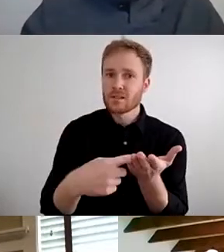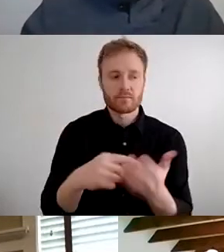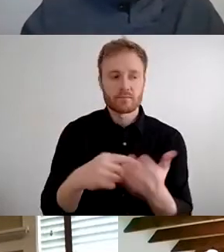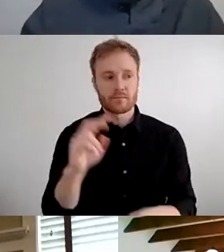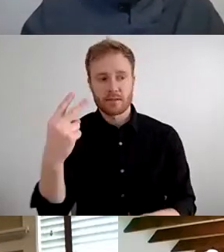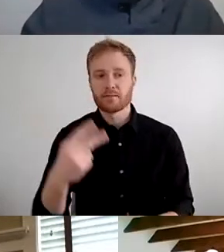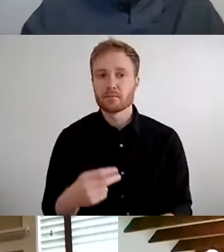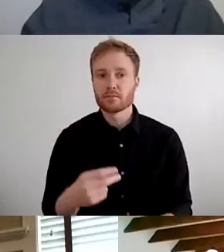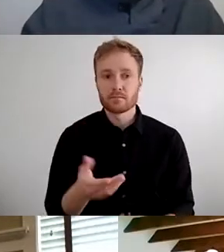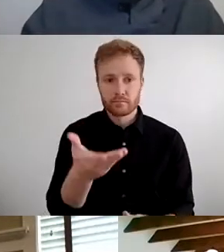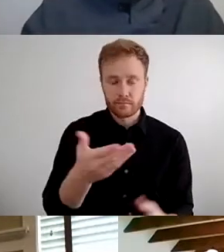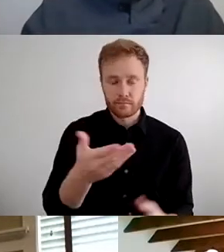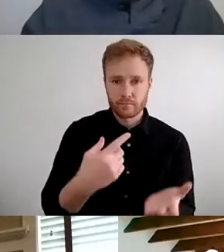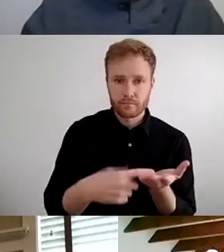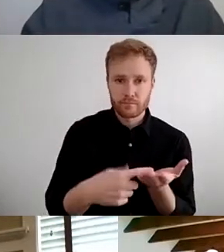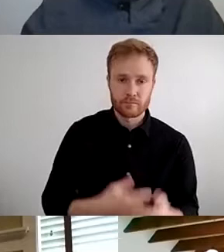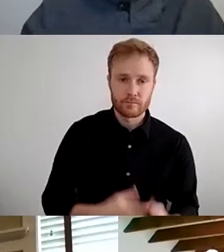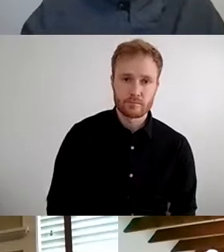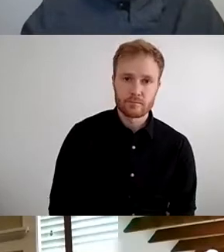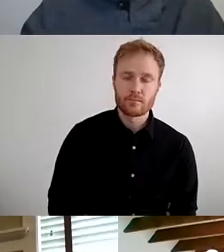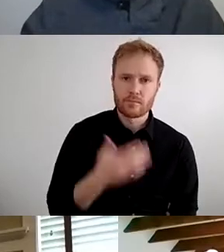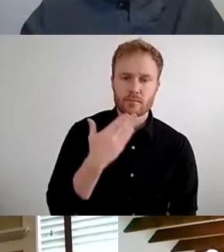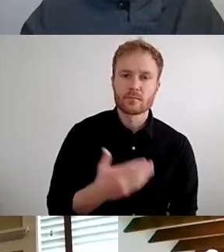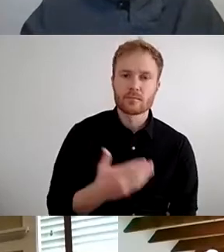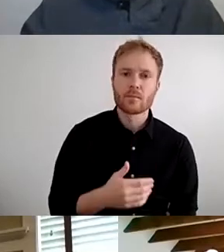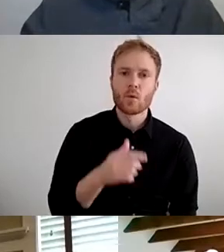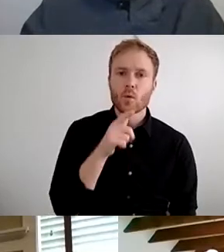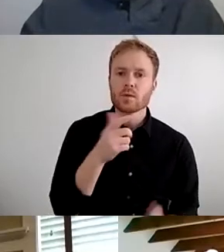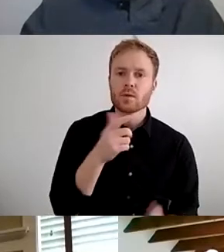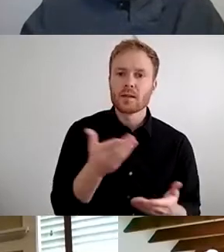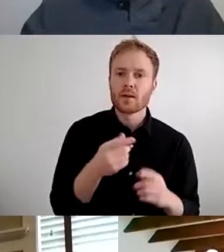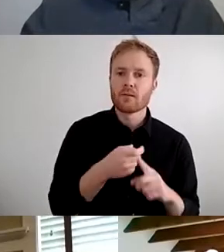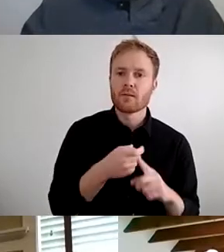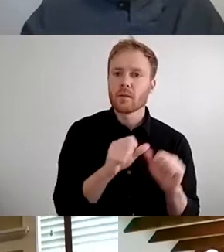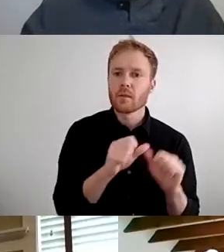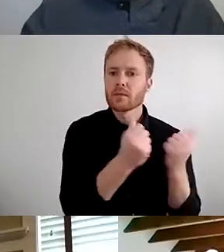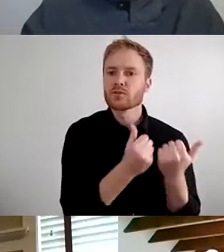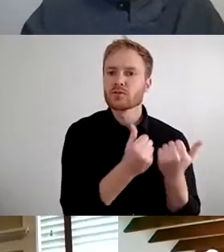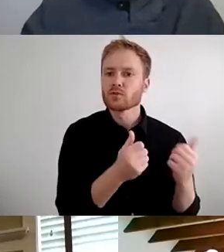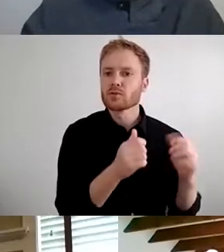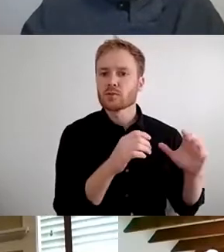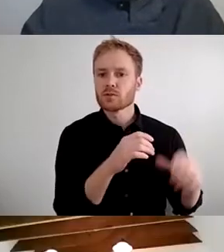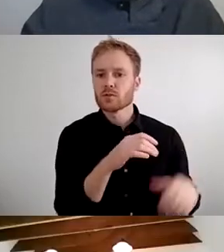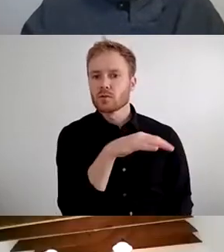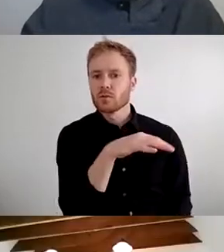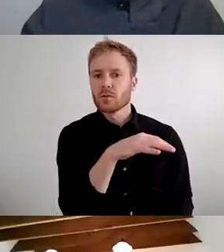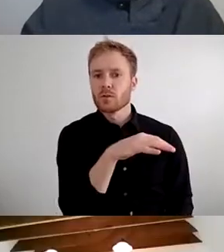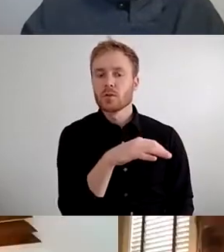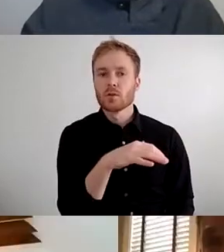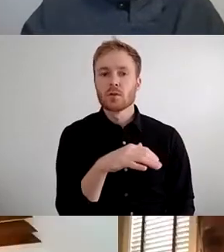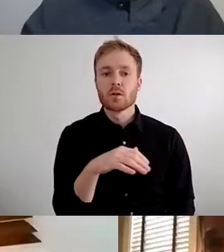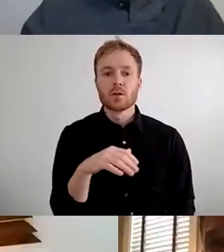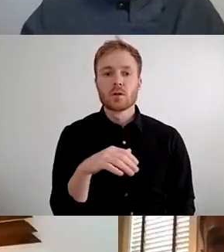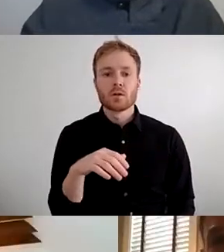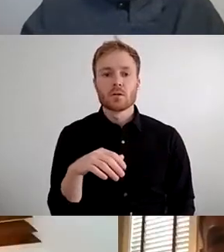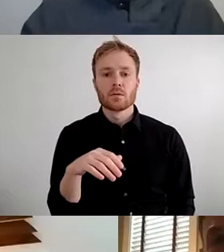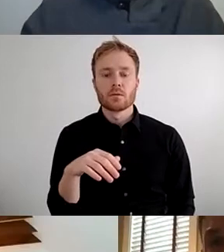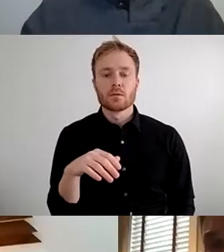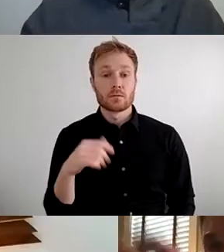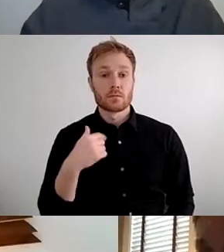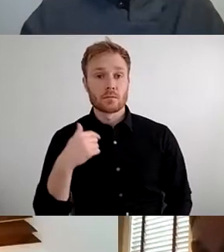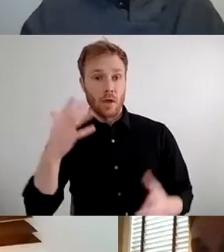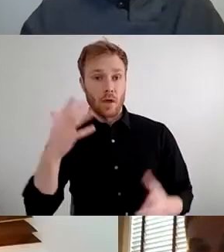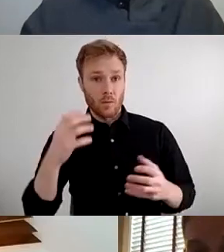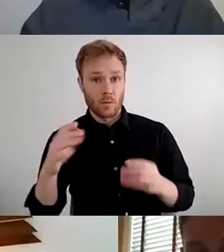Discussion, Councilman Cross. Yeah, thank you. Who's here from the administration, please? So can I also mention something, Councilman